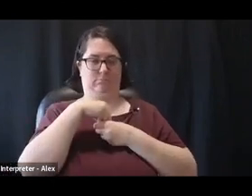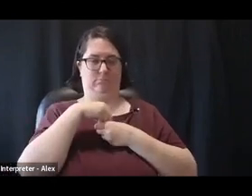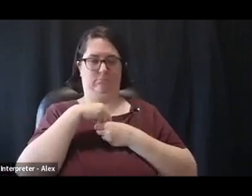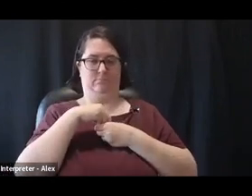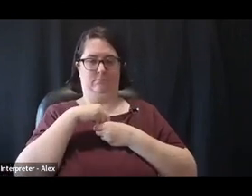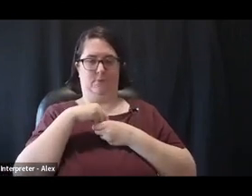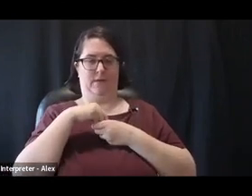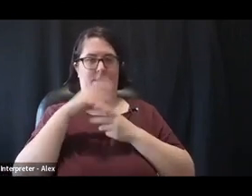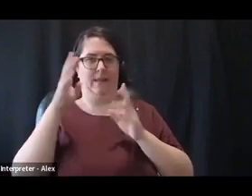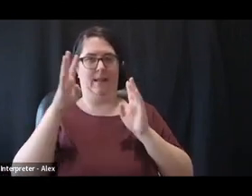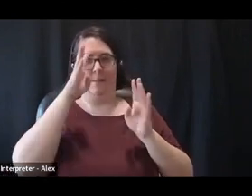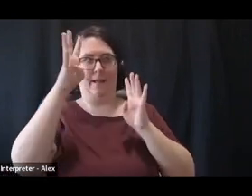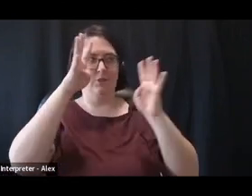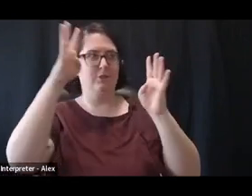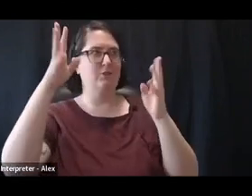that embodied experience,